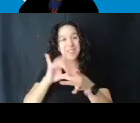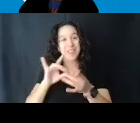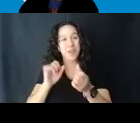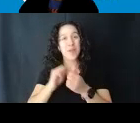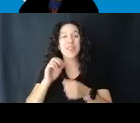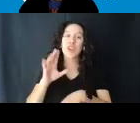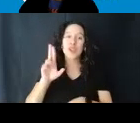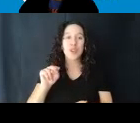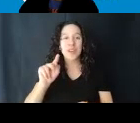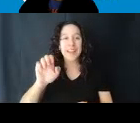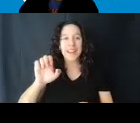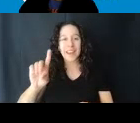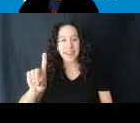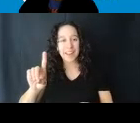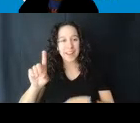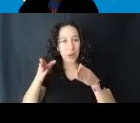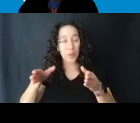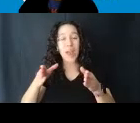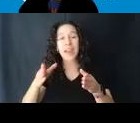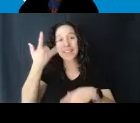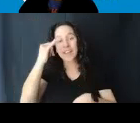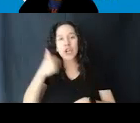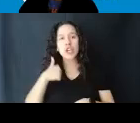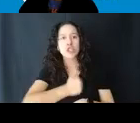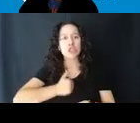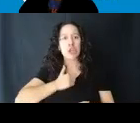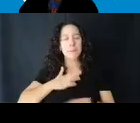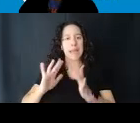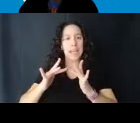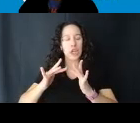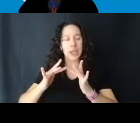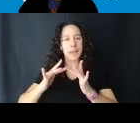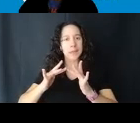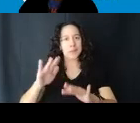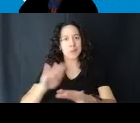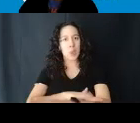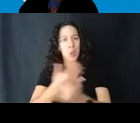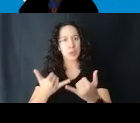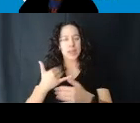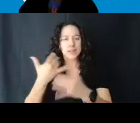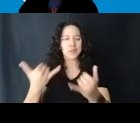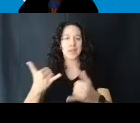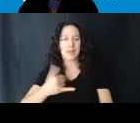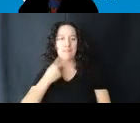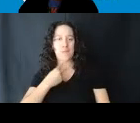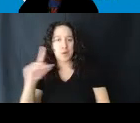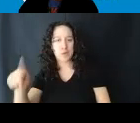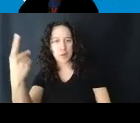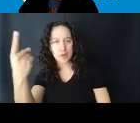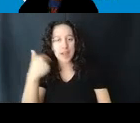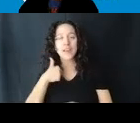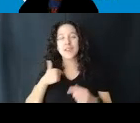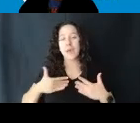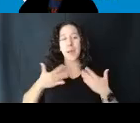California. I'm sorry I'm not on camera. My internet was a little bit slower than expected today, and I'd rather, be here and able to